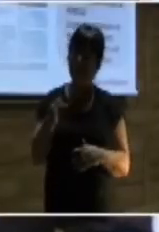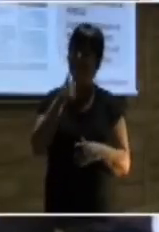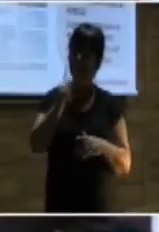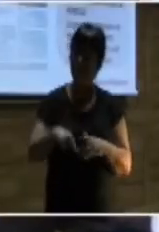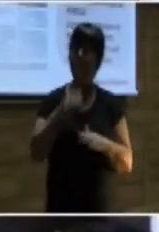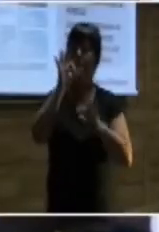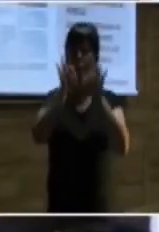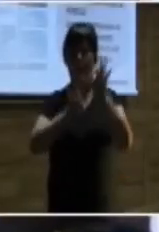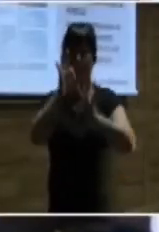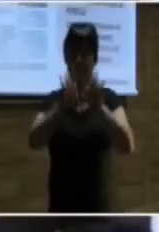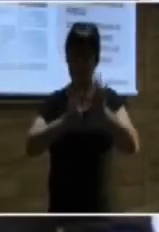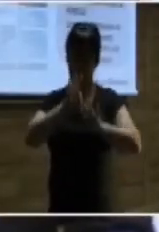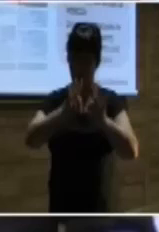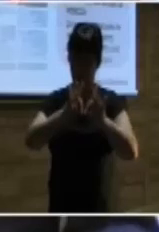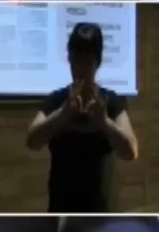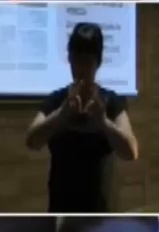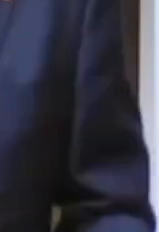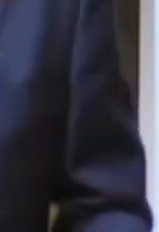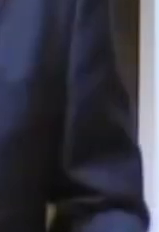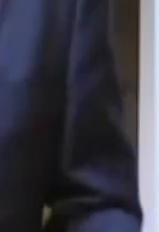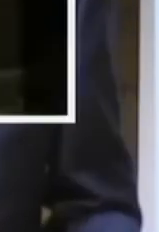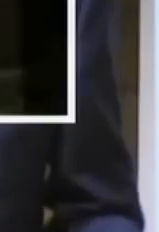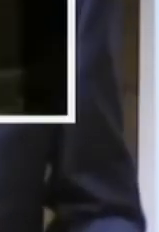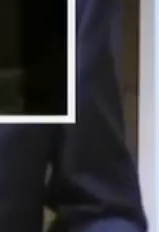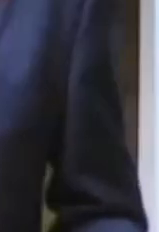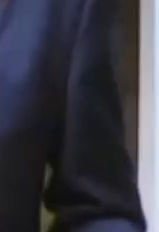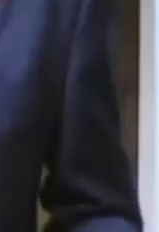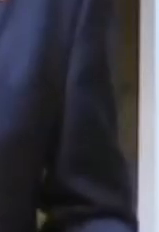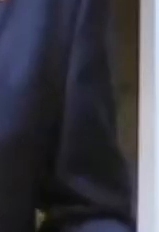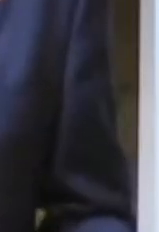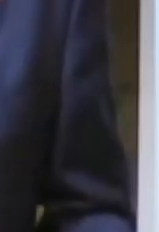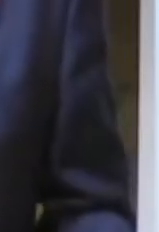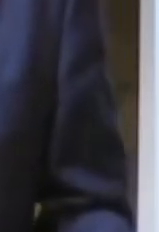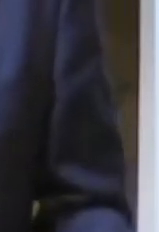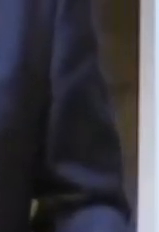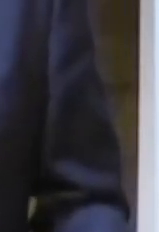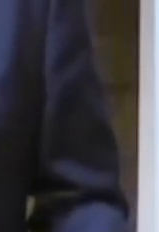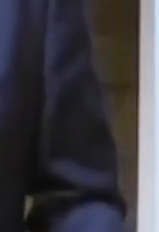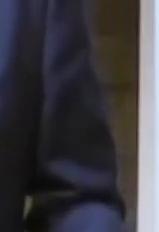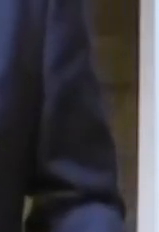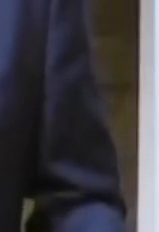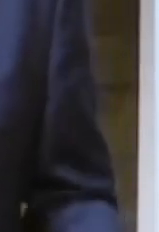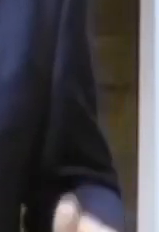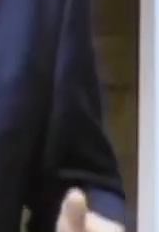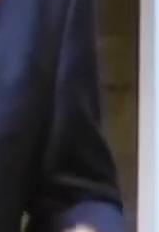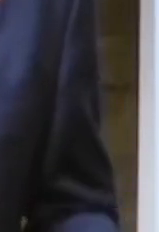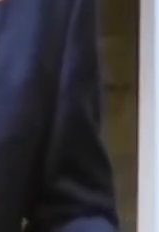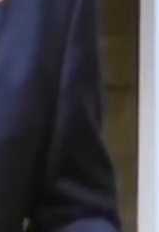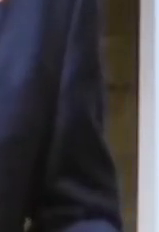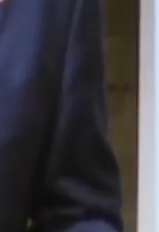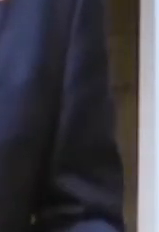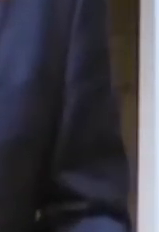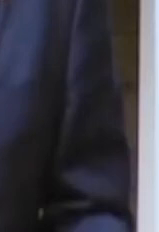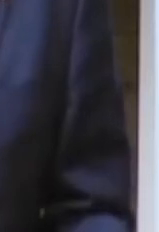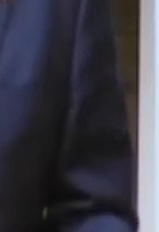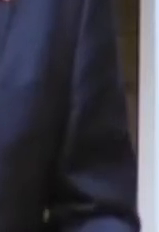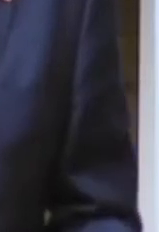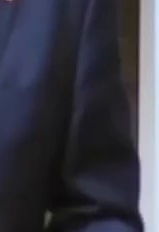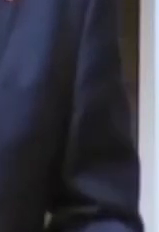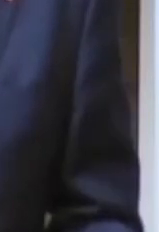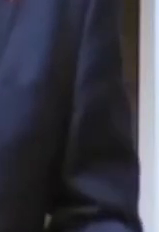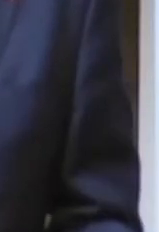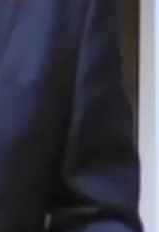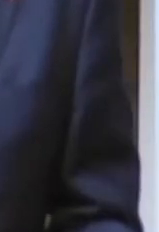I think that people will think twice, you know, before they start lighting up a cigarette. And these kind of messages are